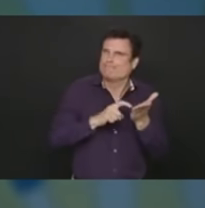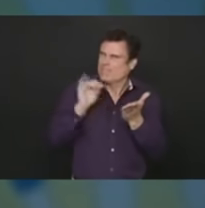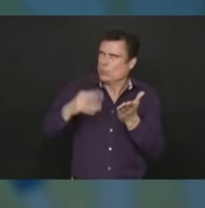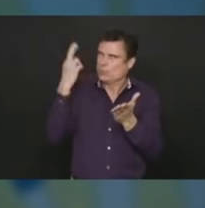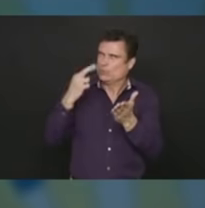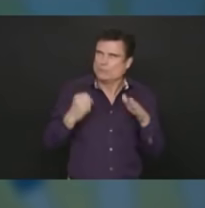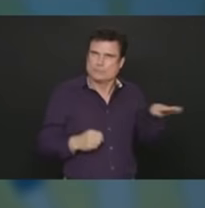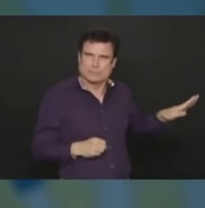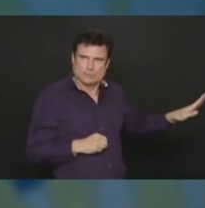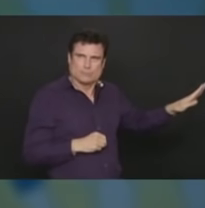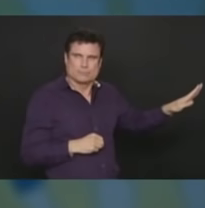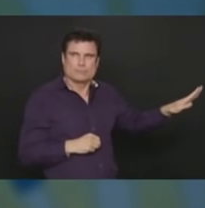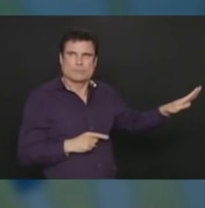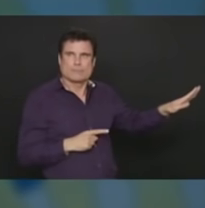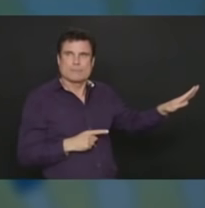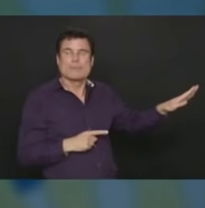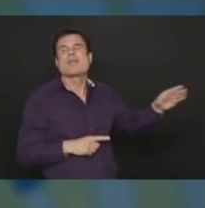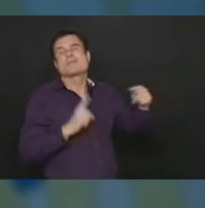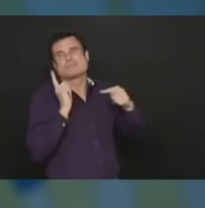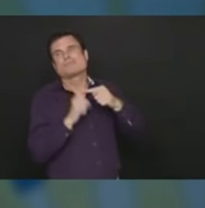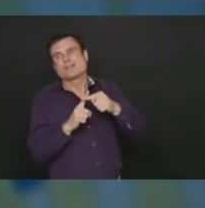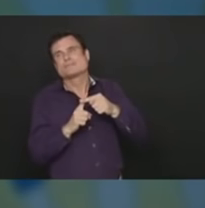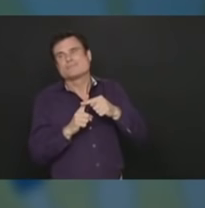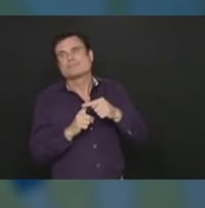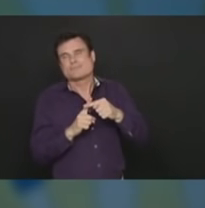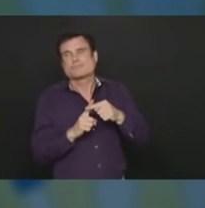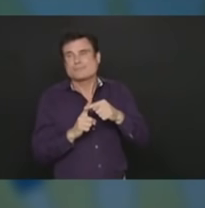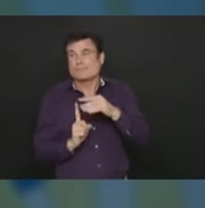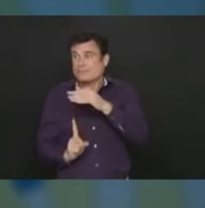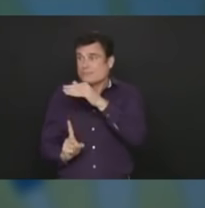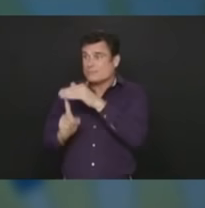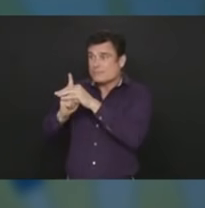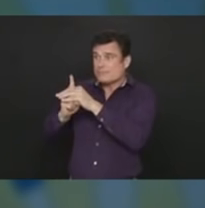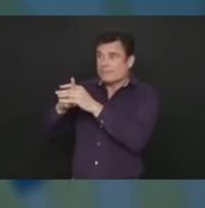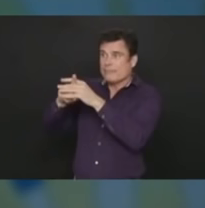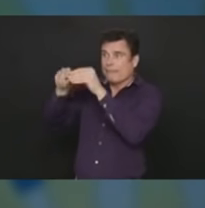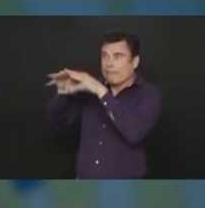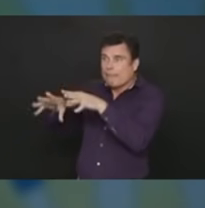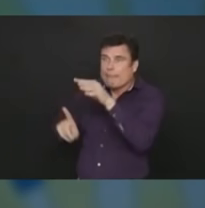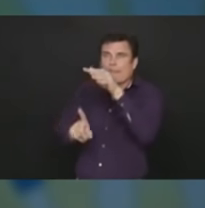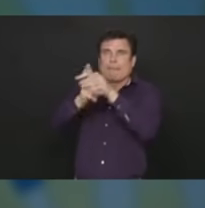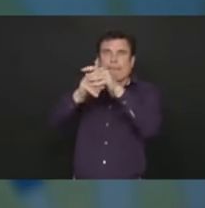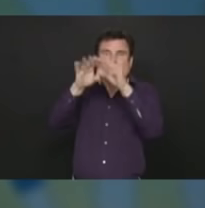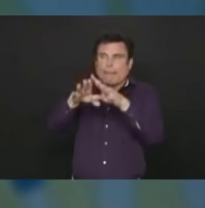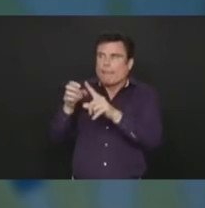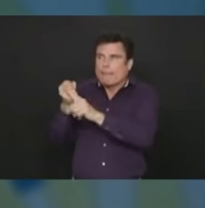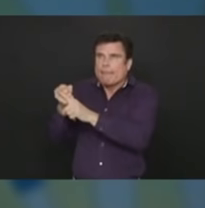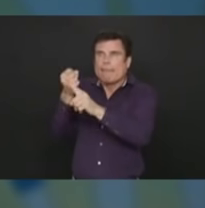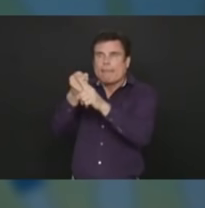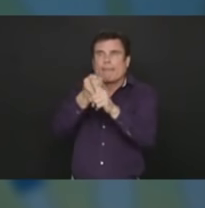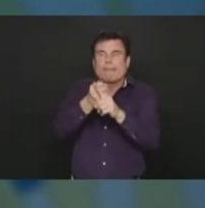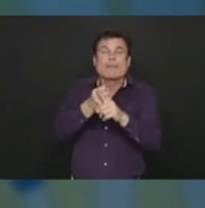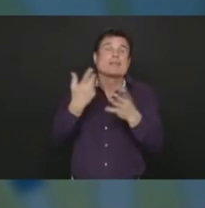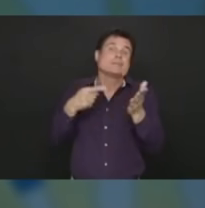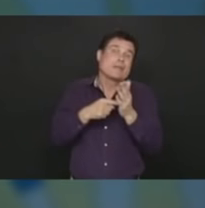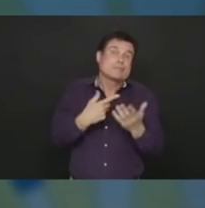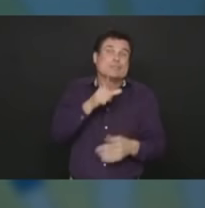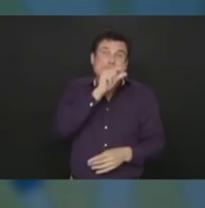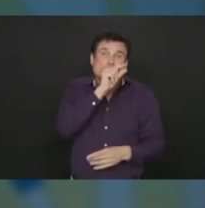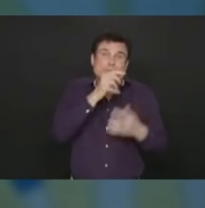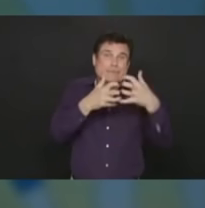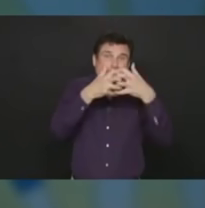at the poultry industry, the poultry manufacturing, and recognized that there was transmission going there that